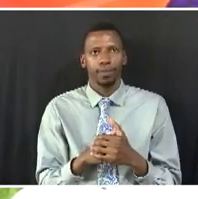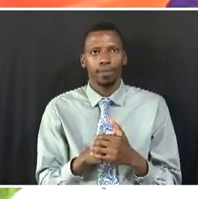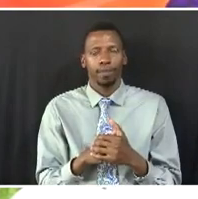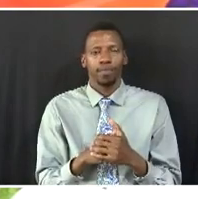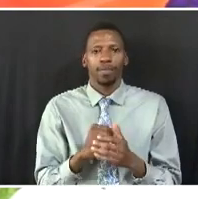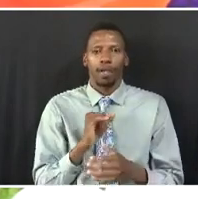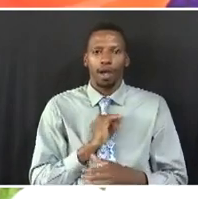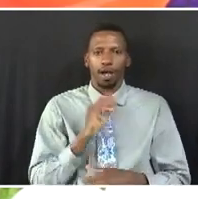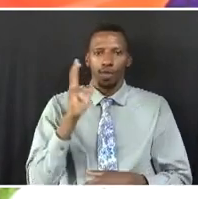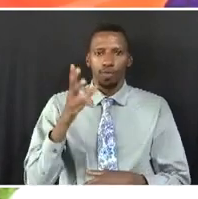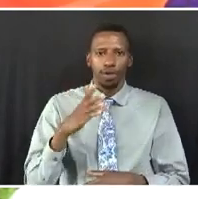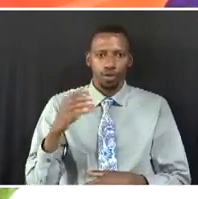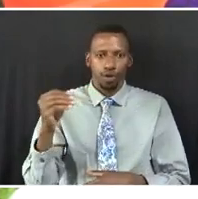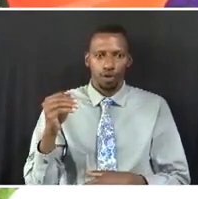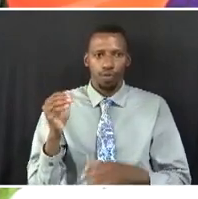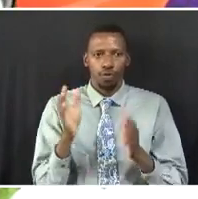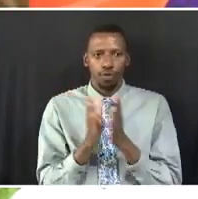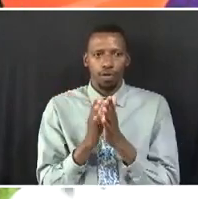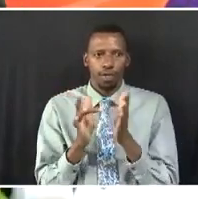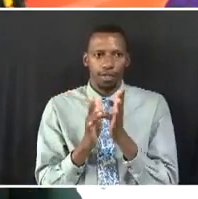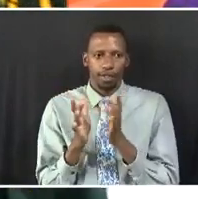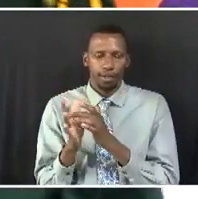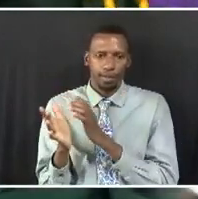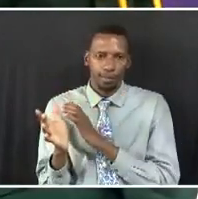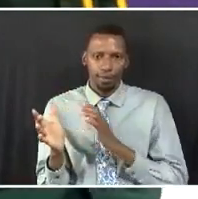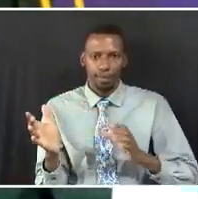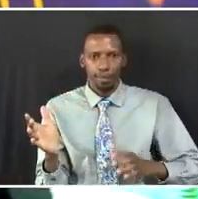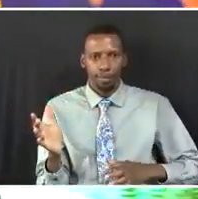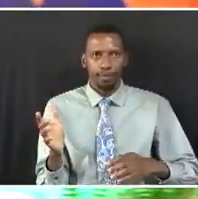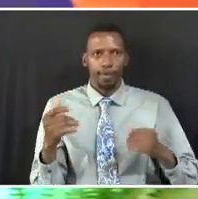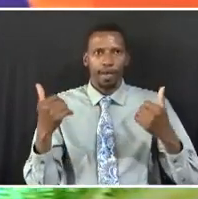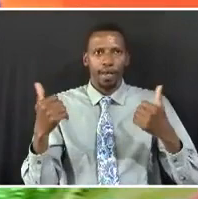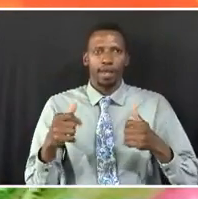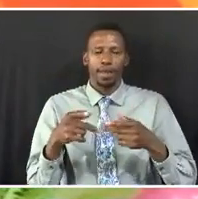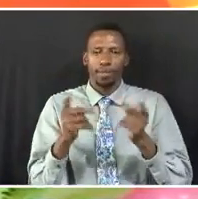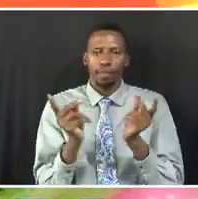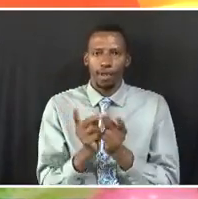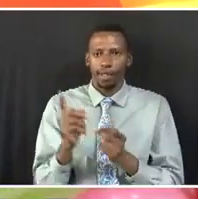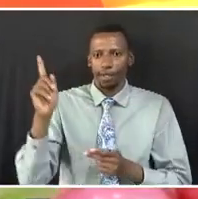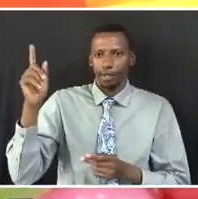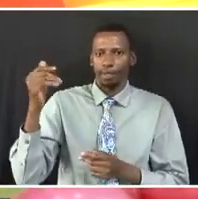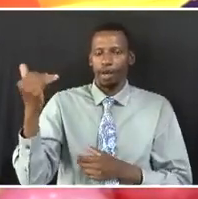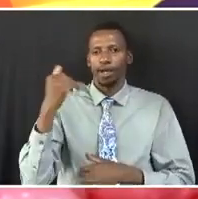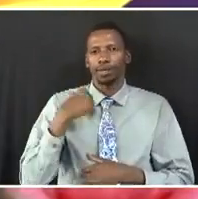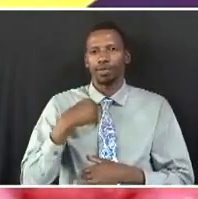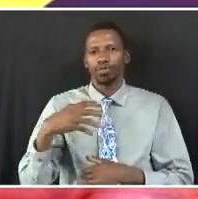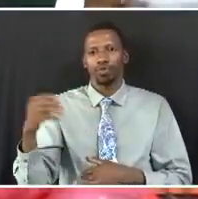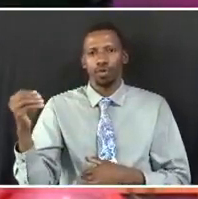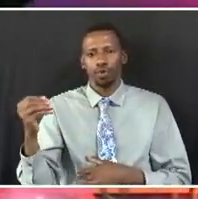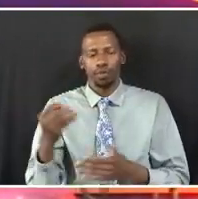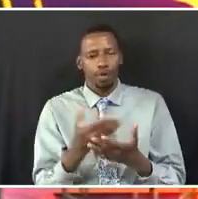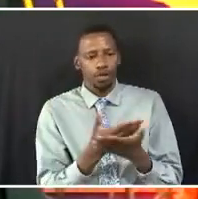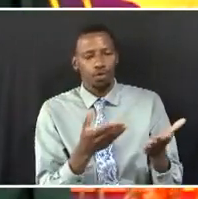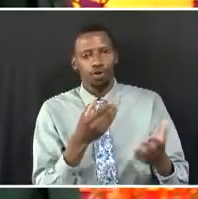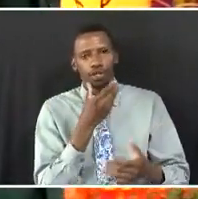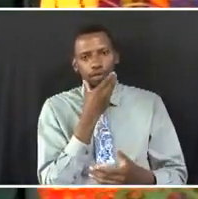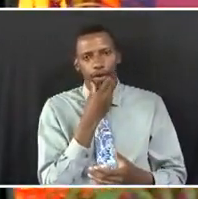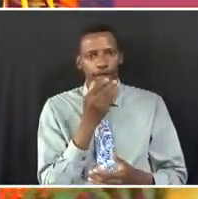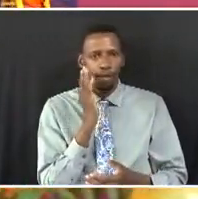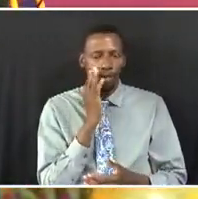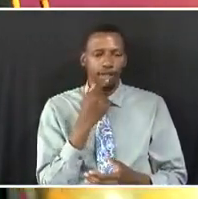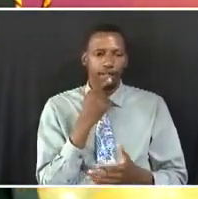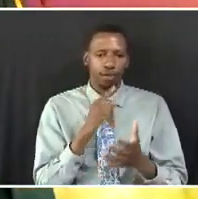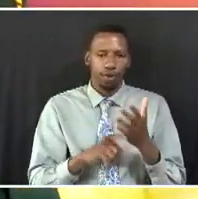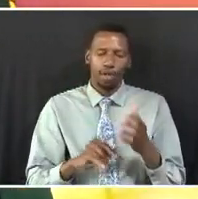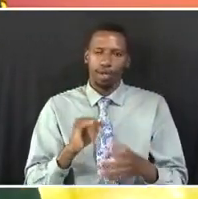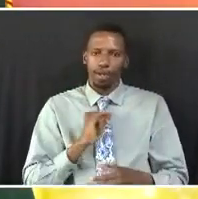I will go with Jesus Christ wherever he asks me to go. And those parents that say, I